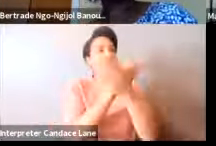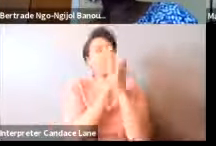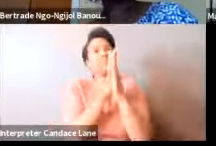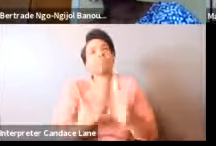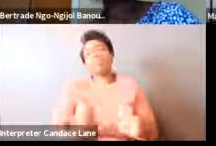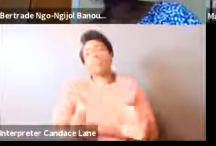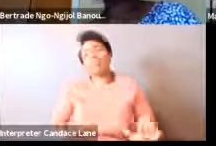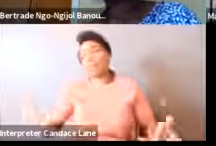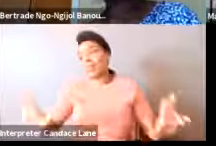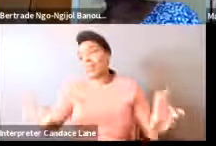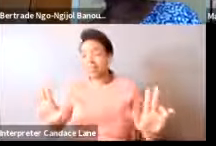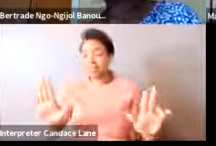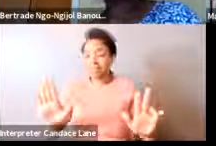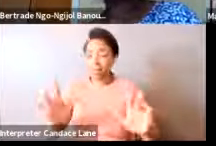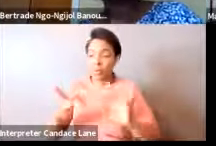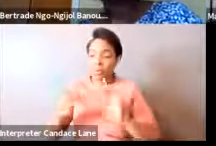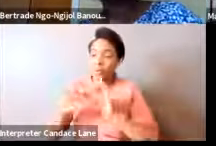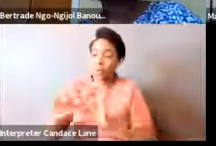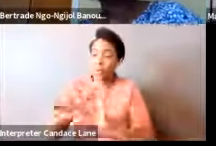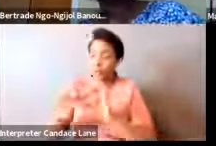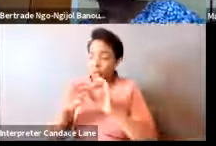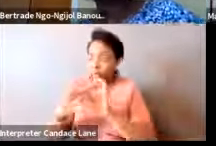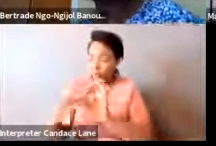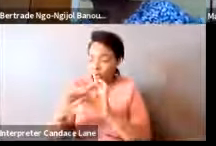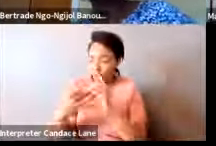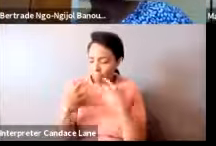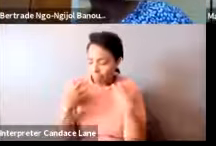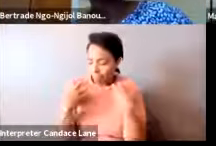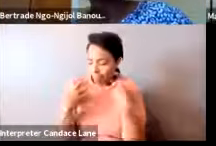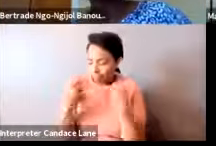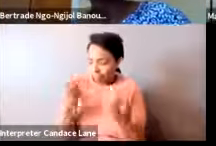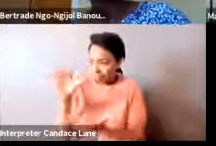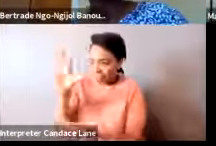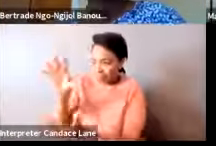peace found in healing, the healing that can only be found